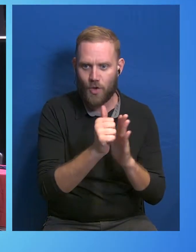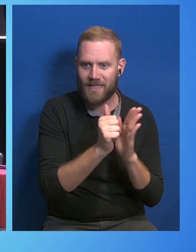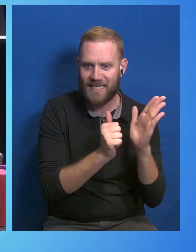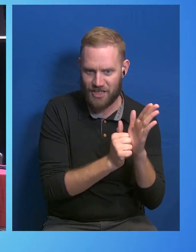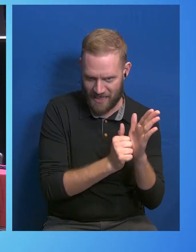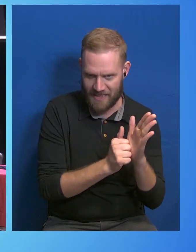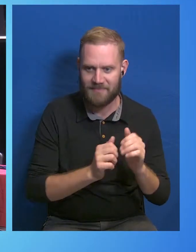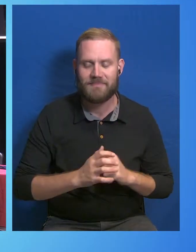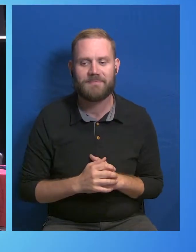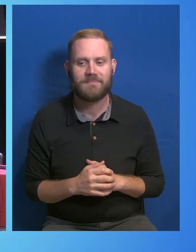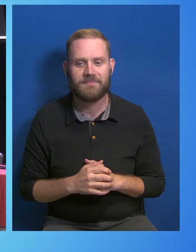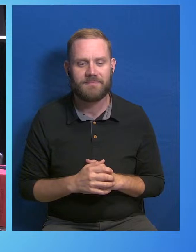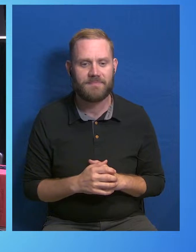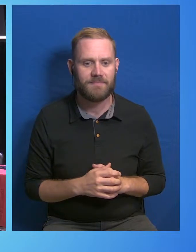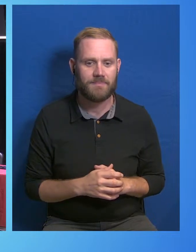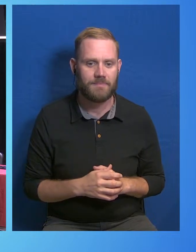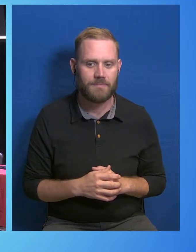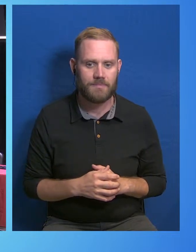written.